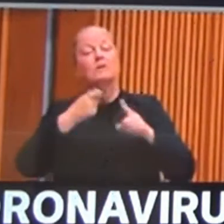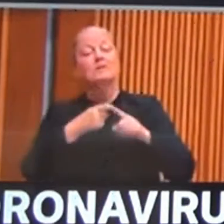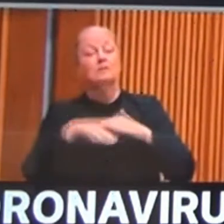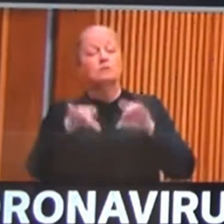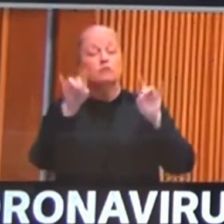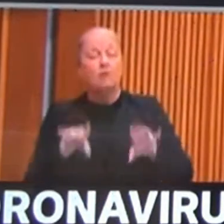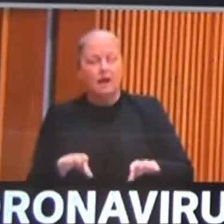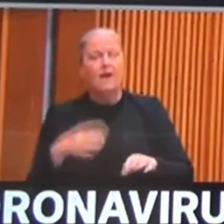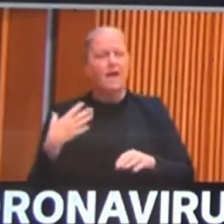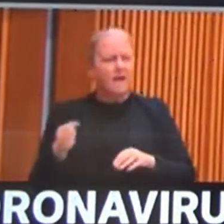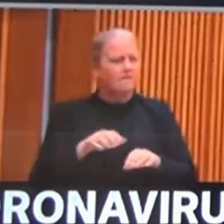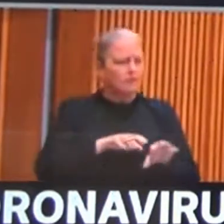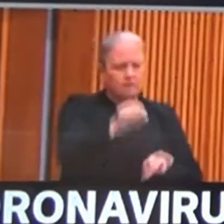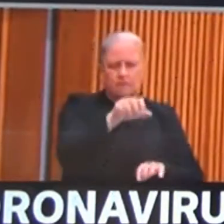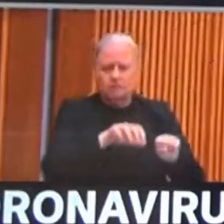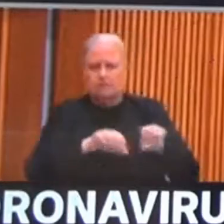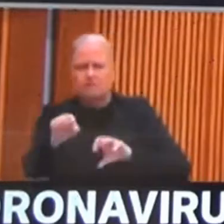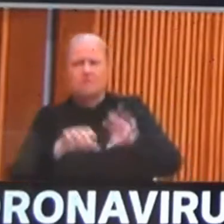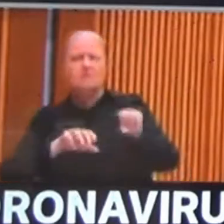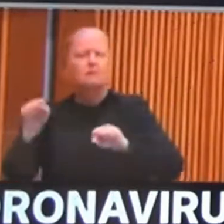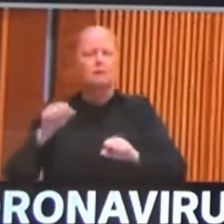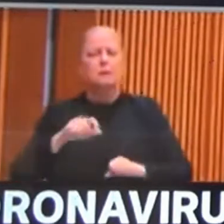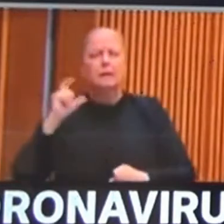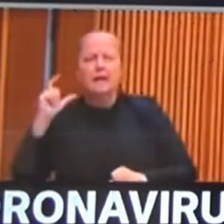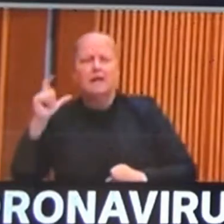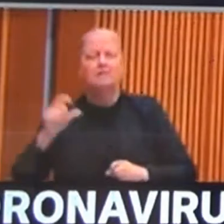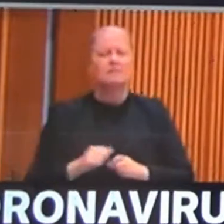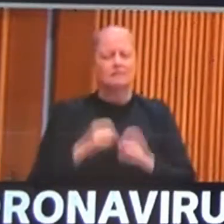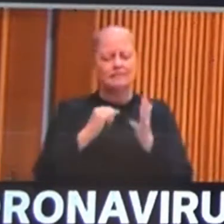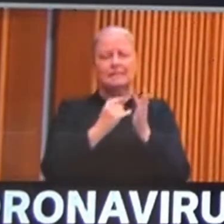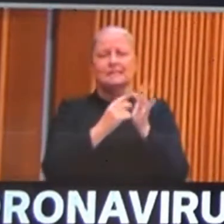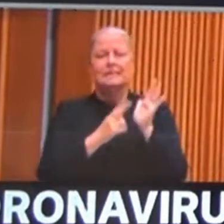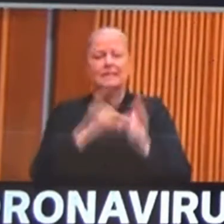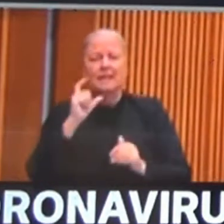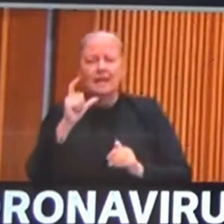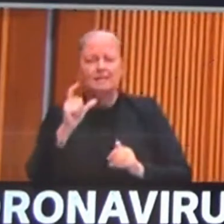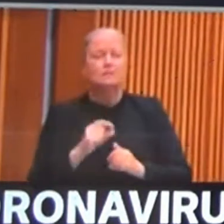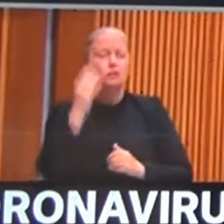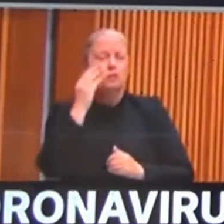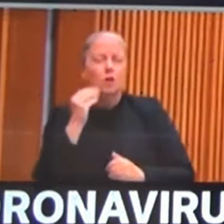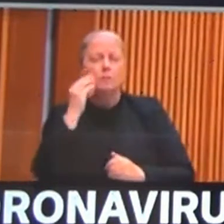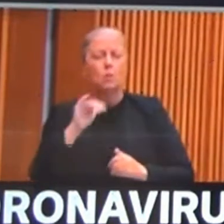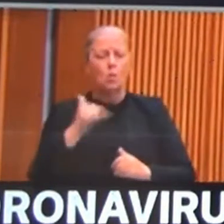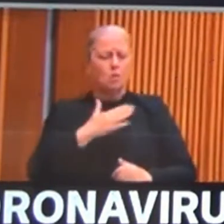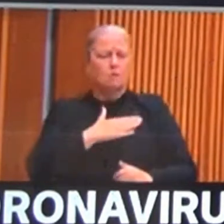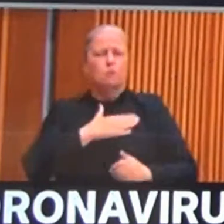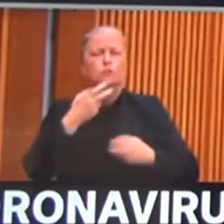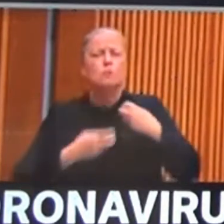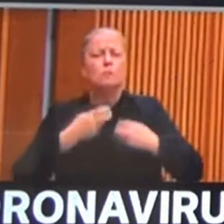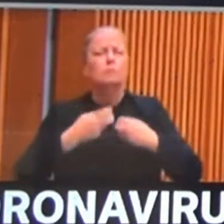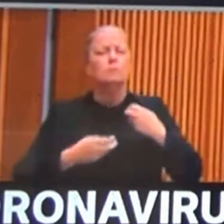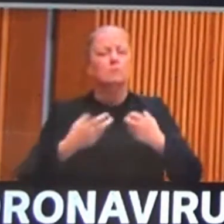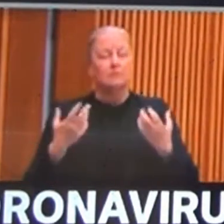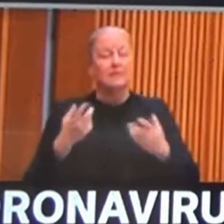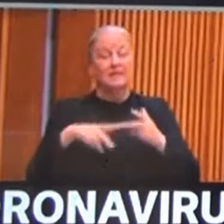diagnoses around internal cancers, skin cancers, diabetes, new heart disease are made. If